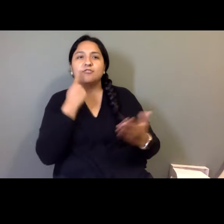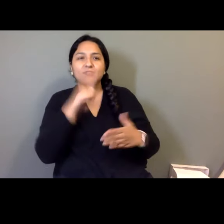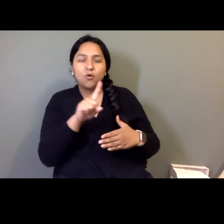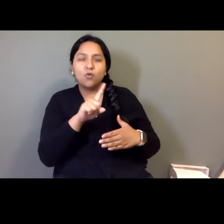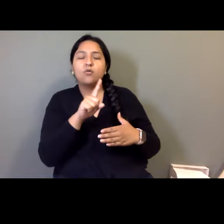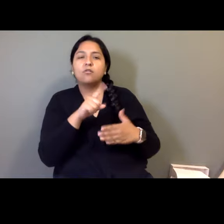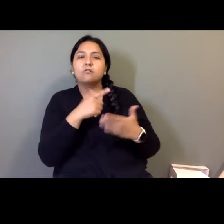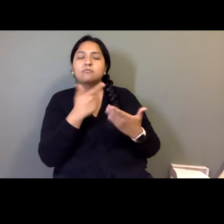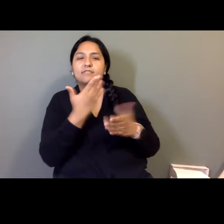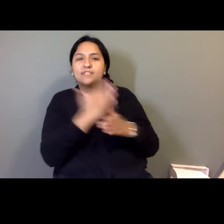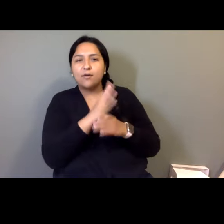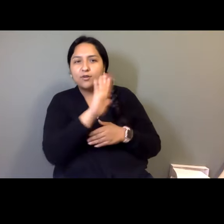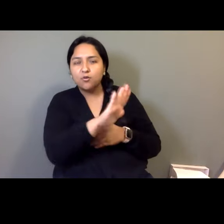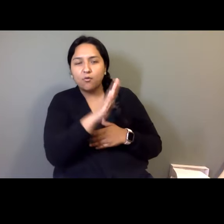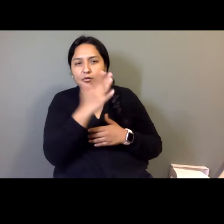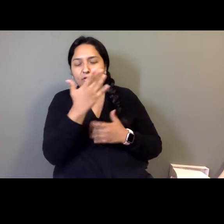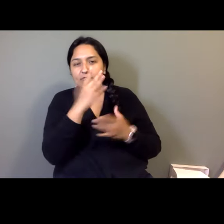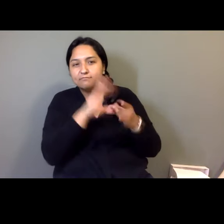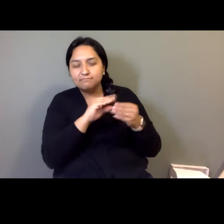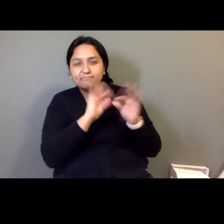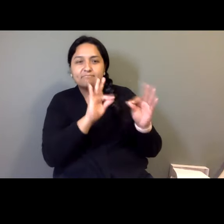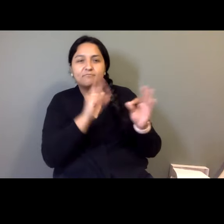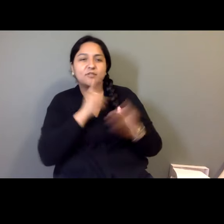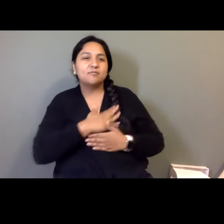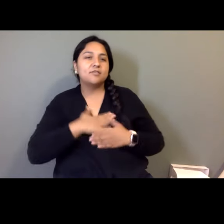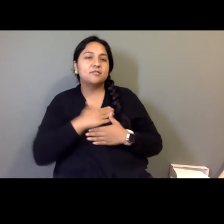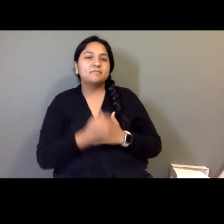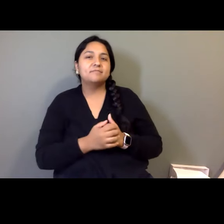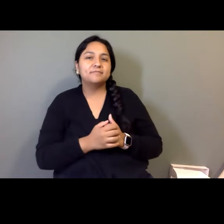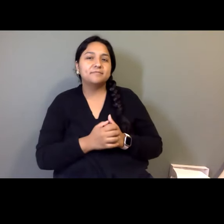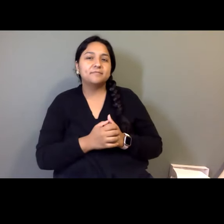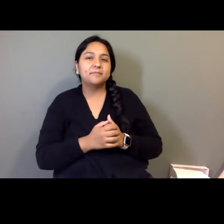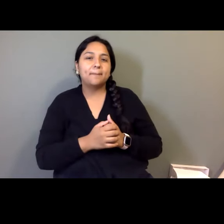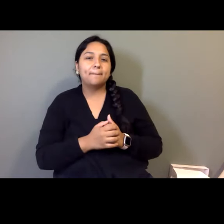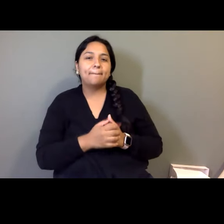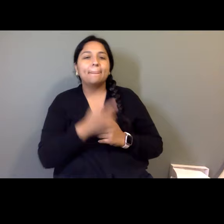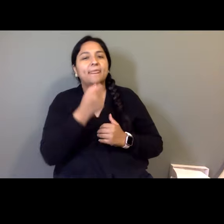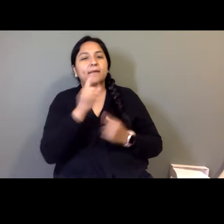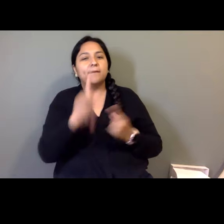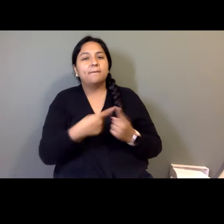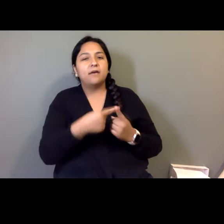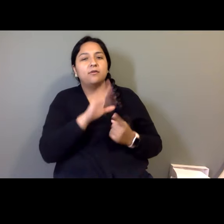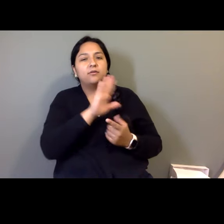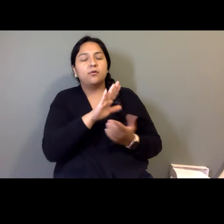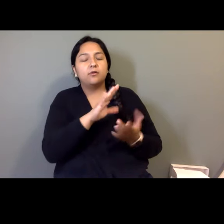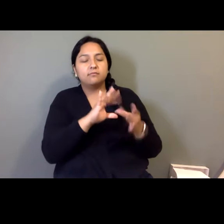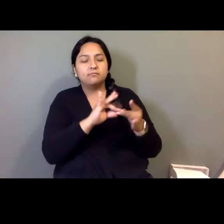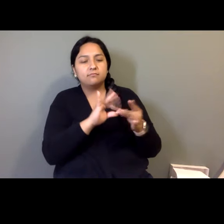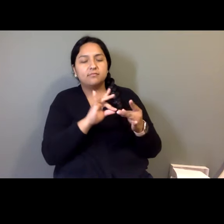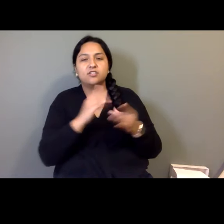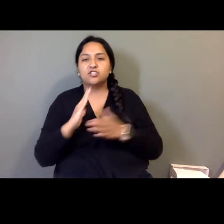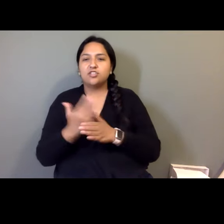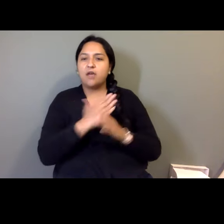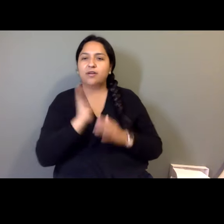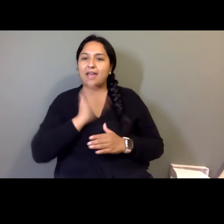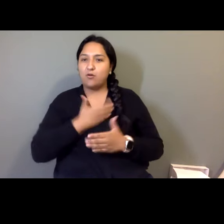us. We really appreciate it. And a bit of what you were talking about was sharing our own stories. And so